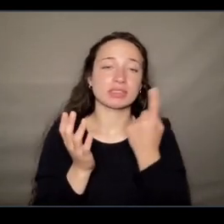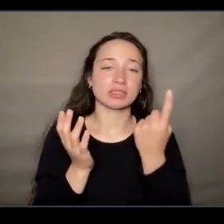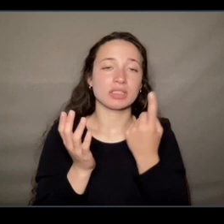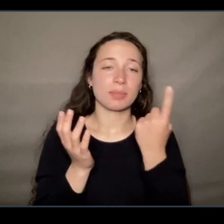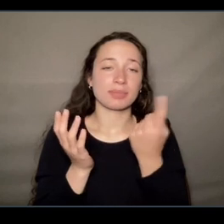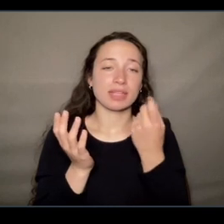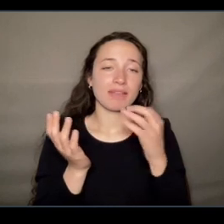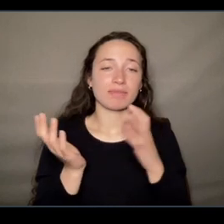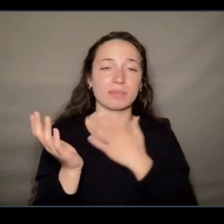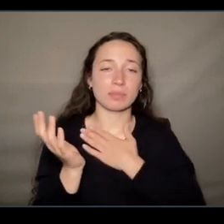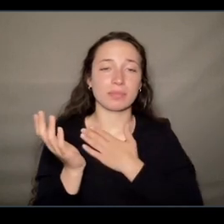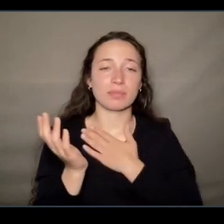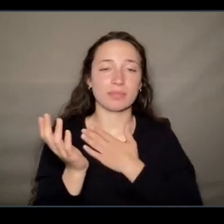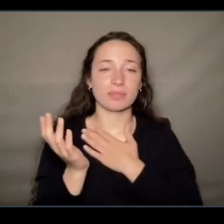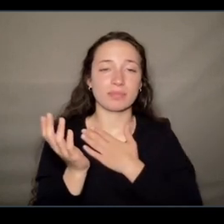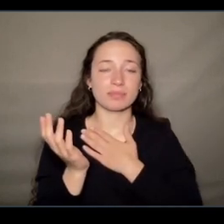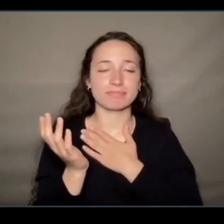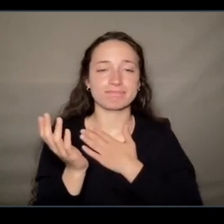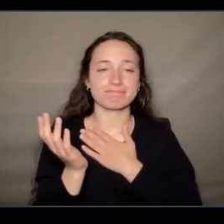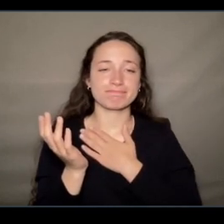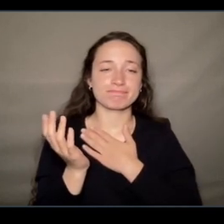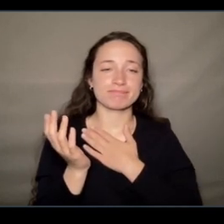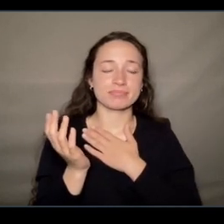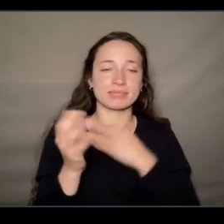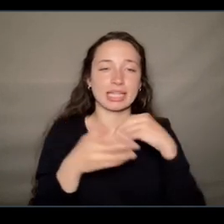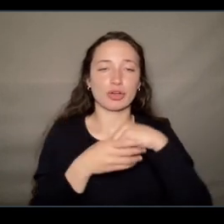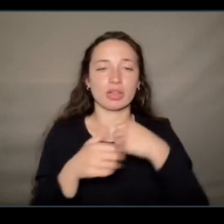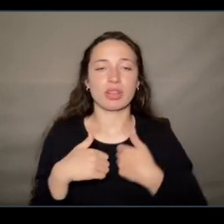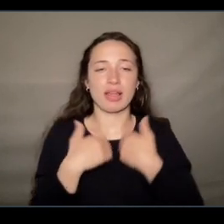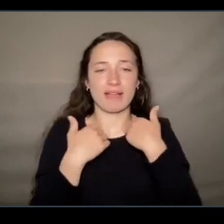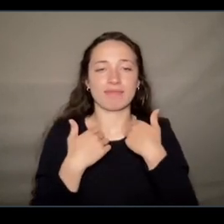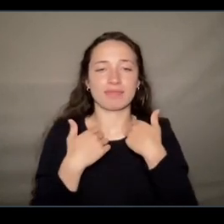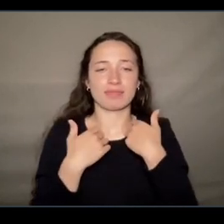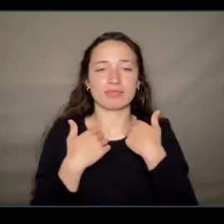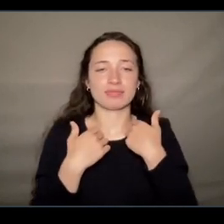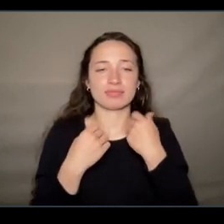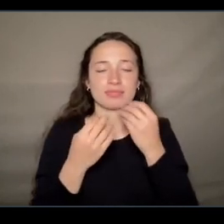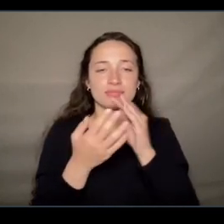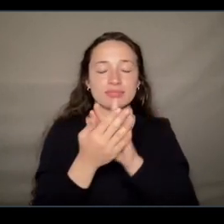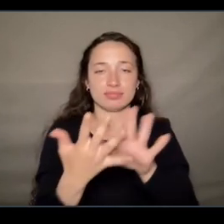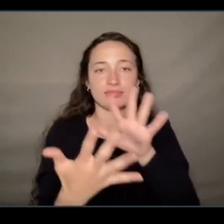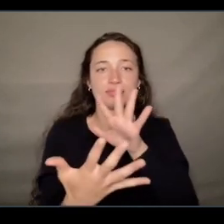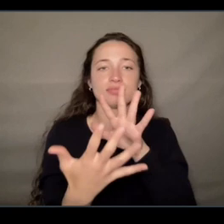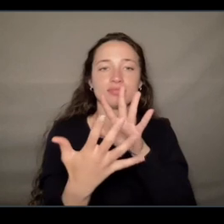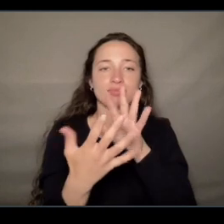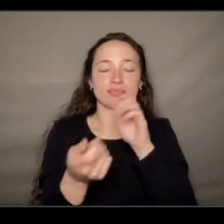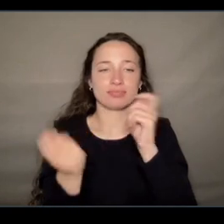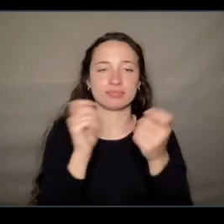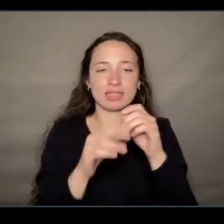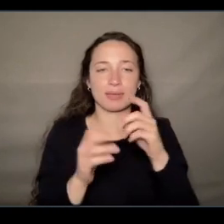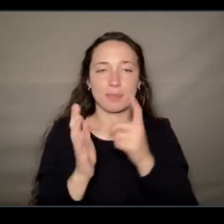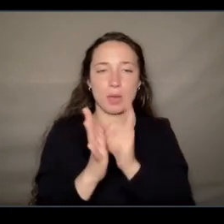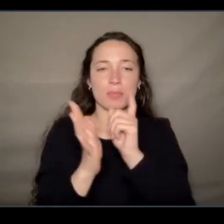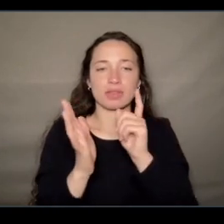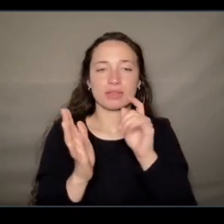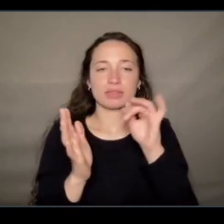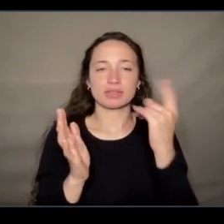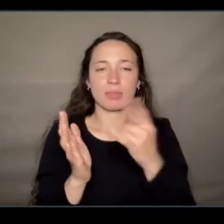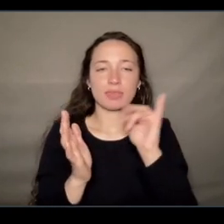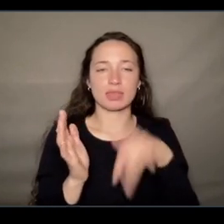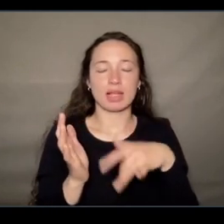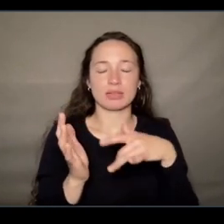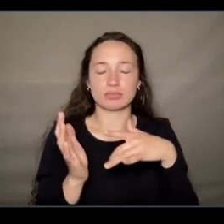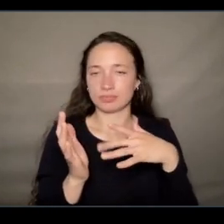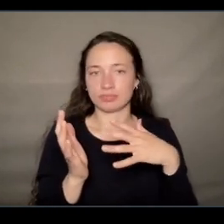maybe something of my inner life has now superimposed on